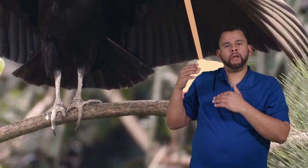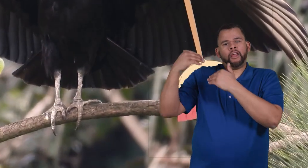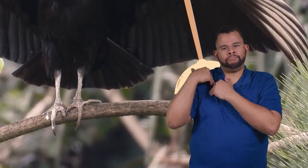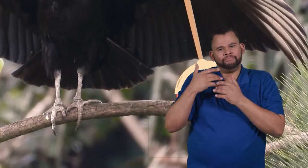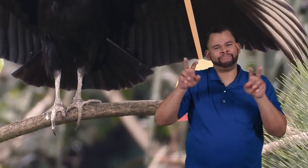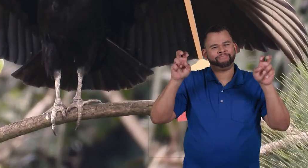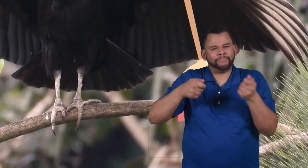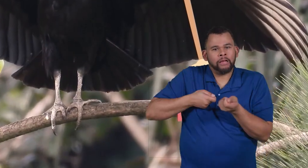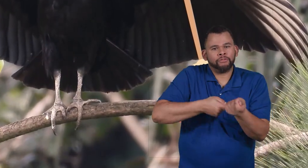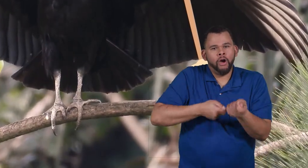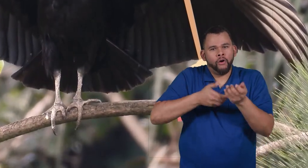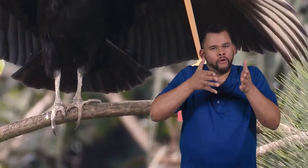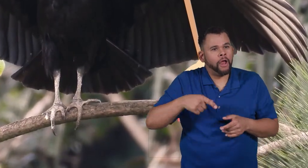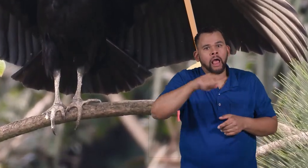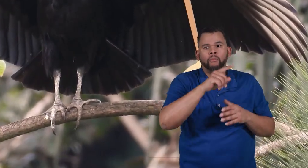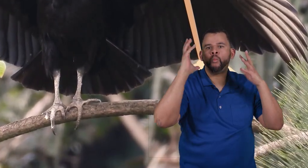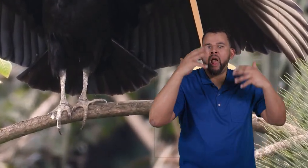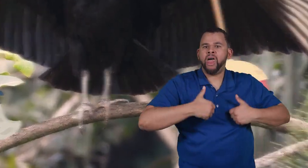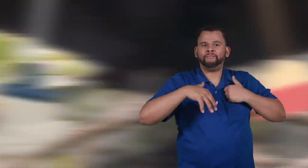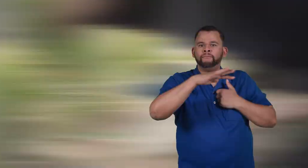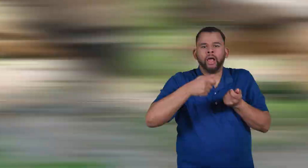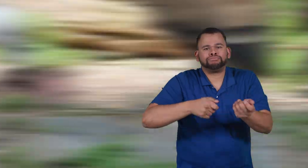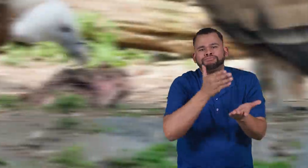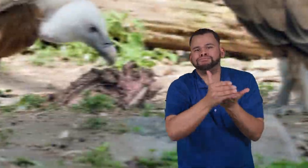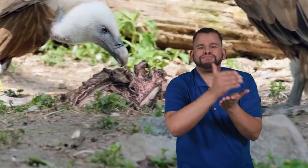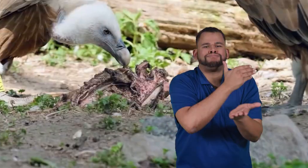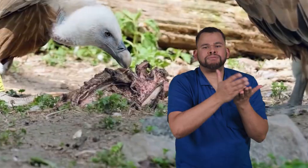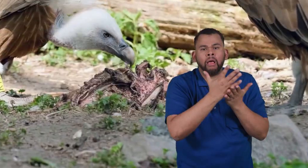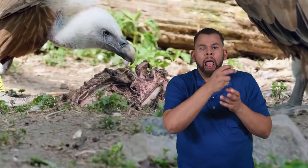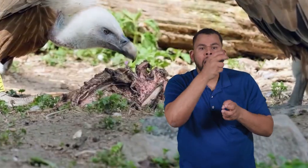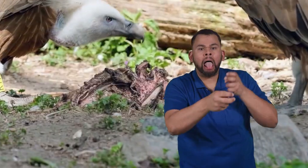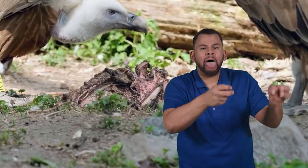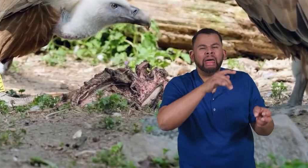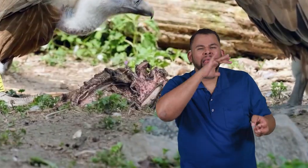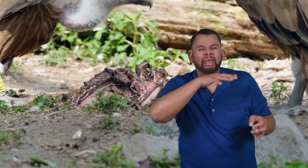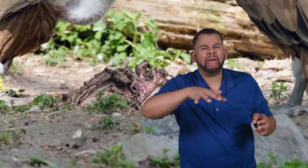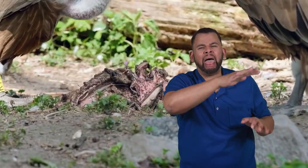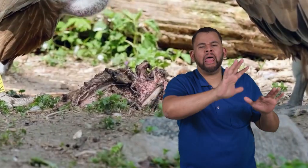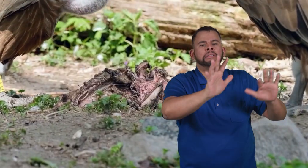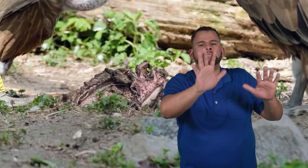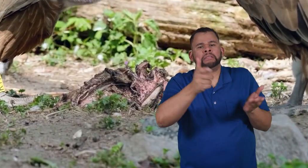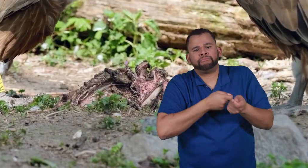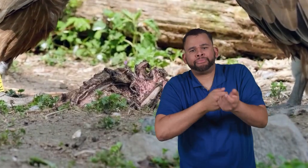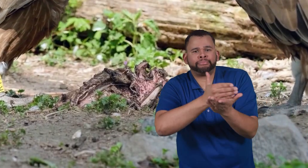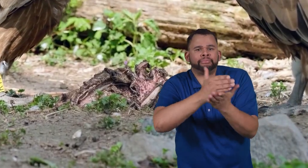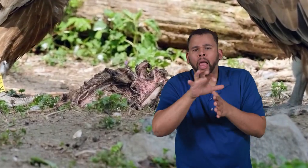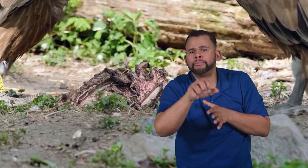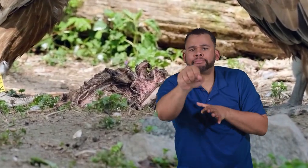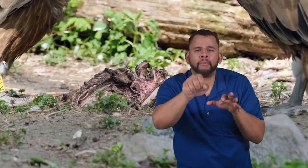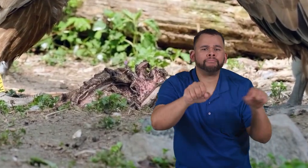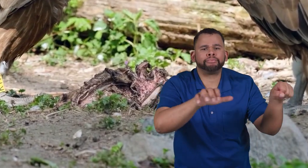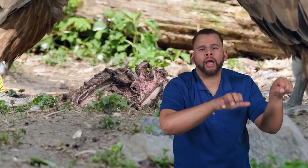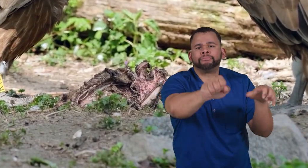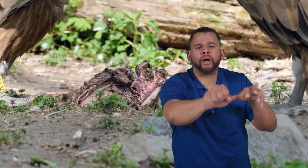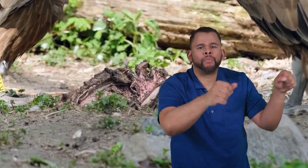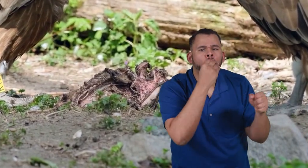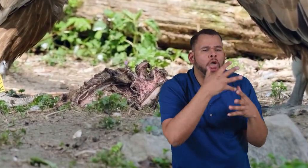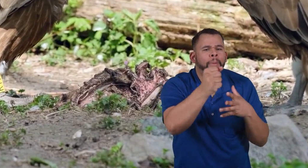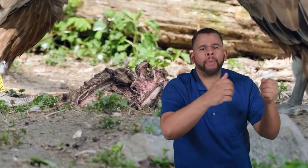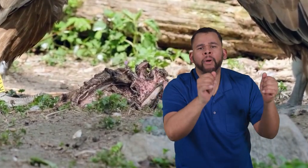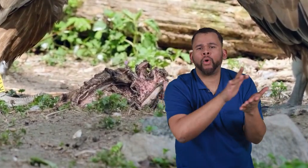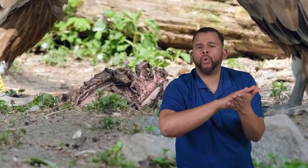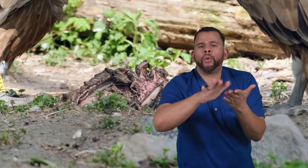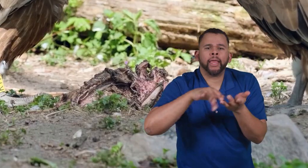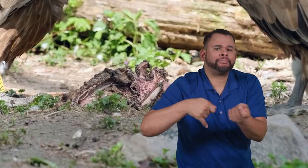Vultures are janitors in their wild world. They play a significant role in the environment by eating animals that have